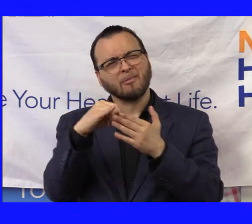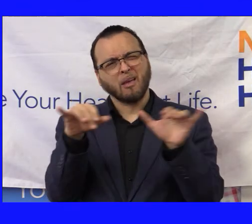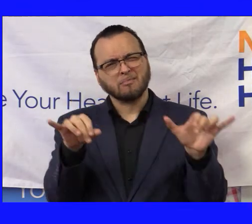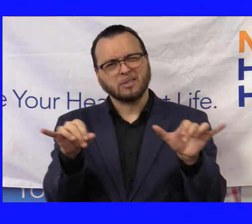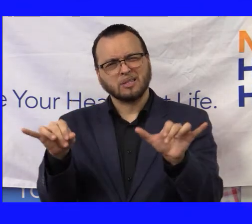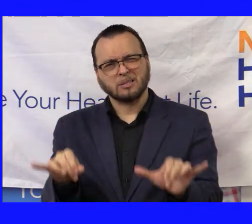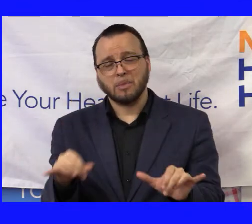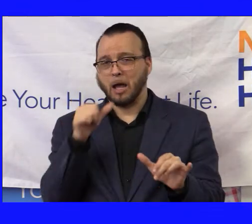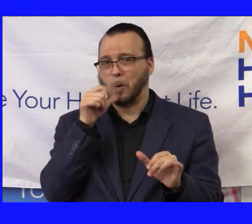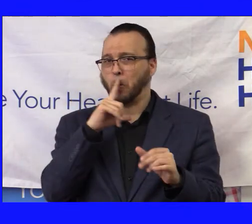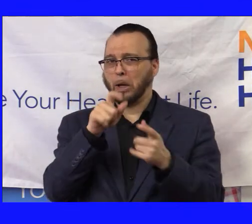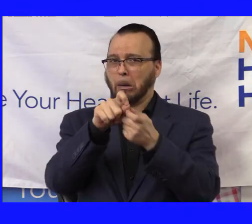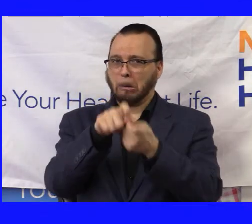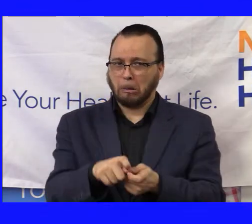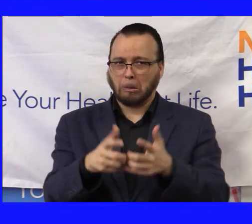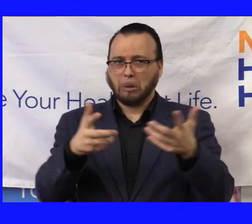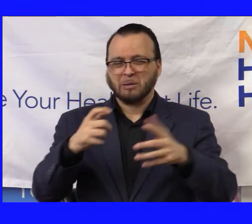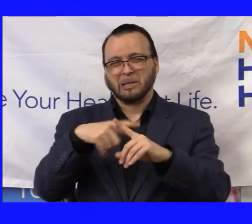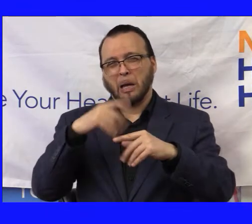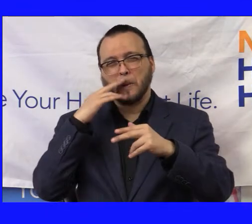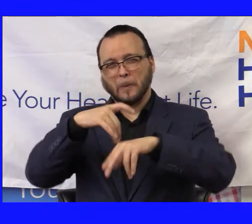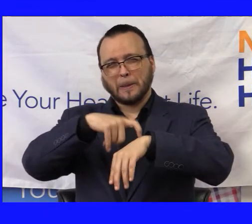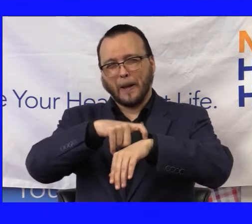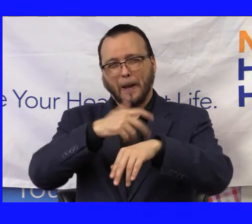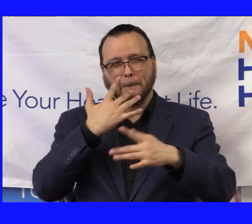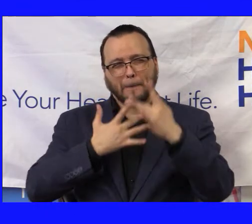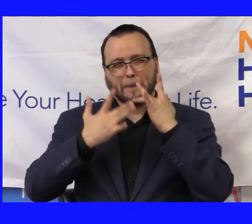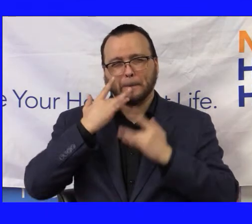short on time. Next slide, please.